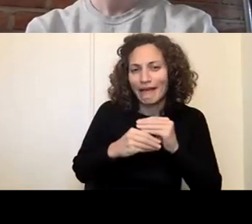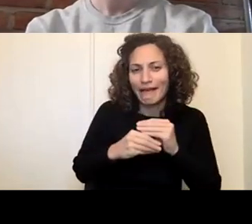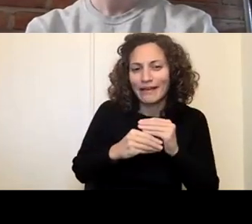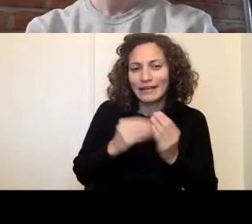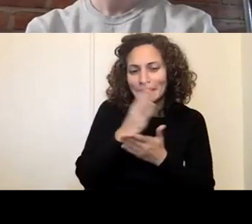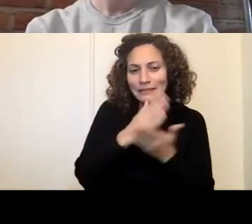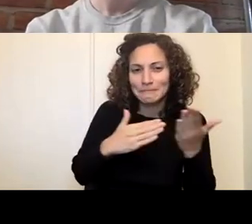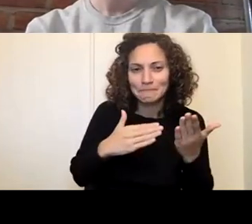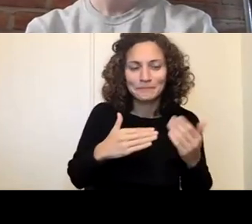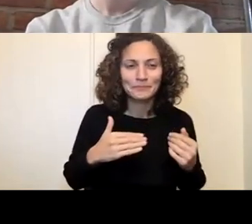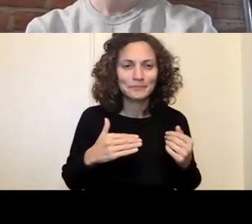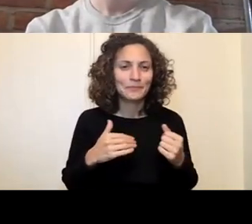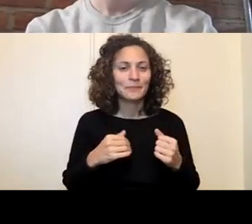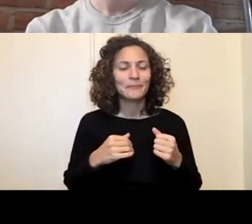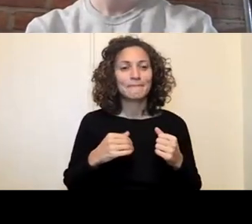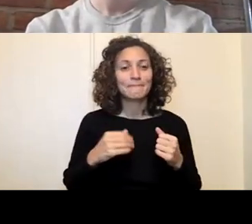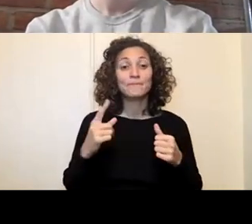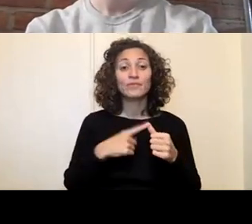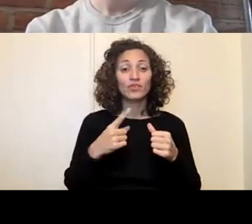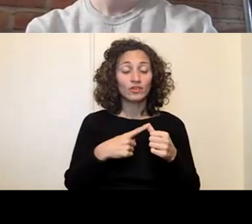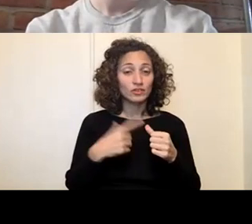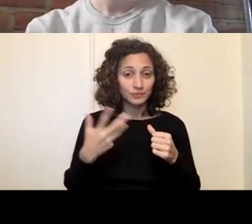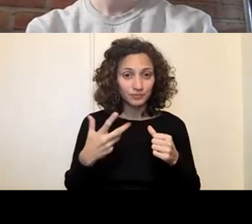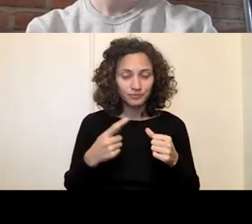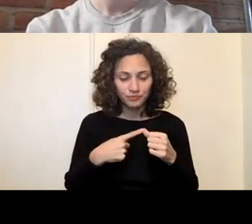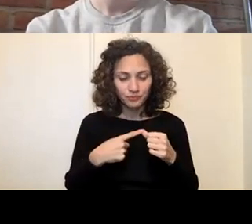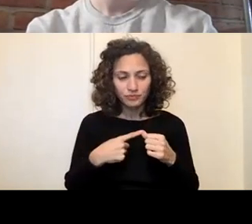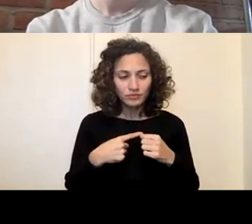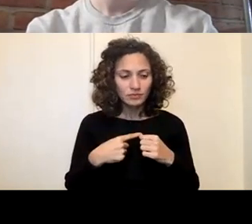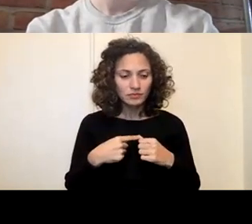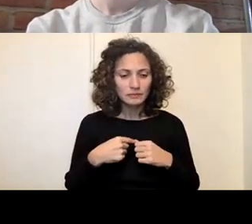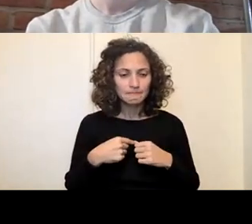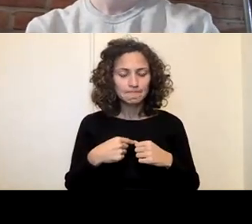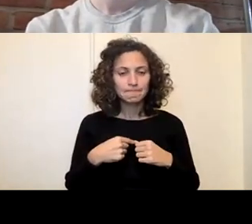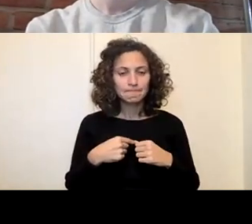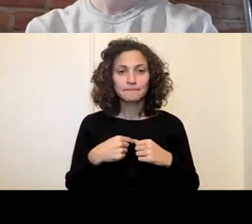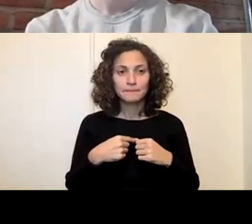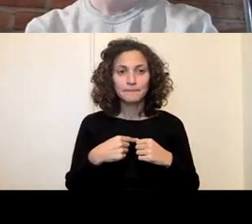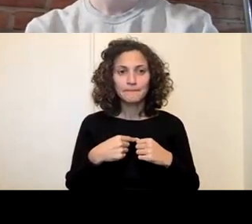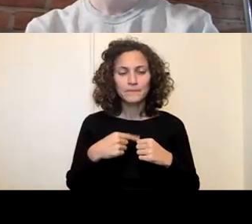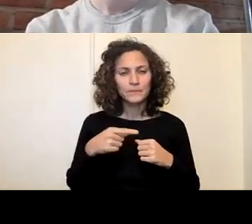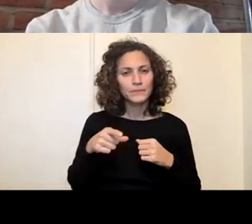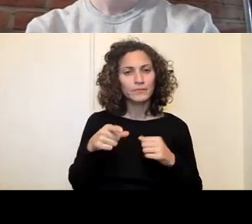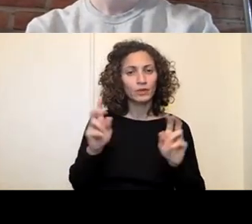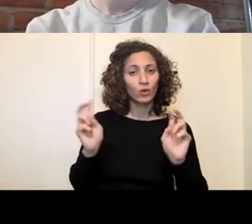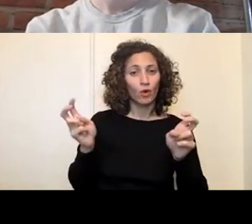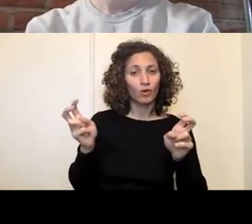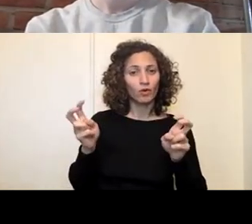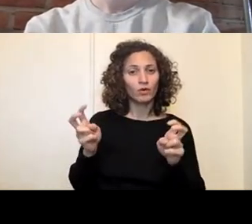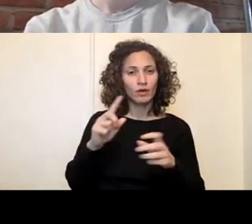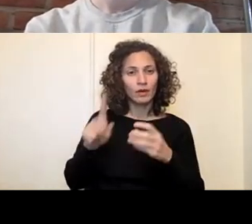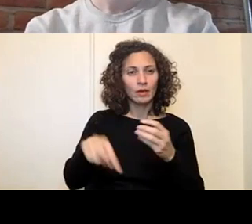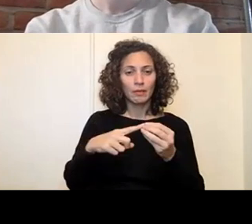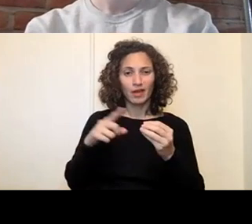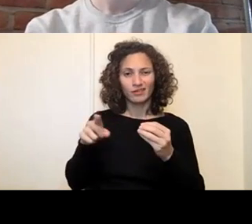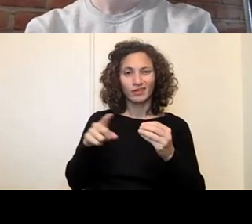in. The first being that the quote about up to